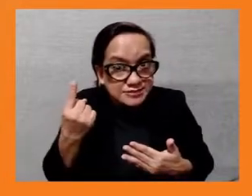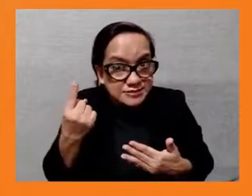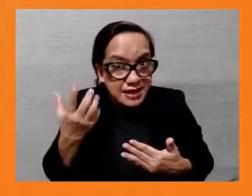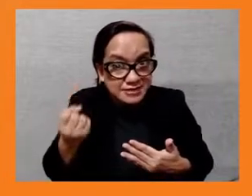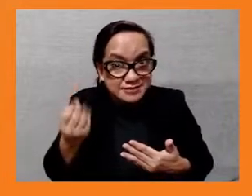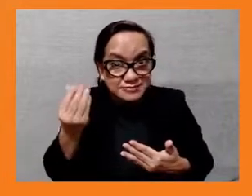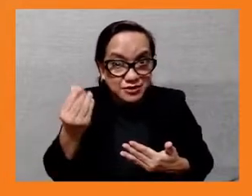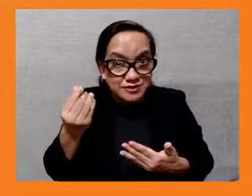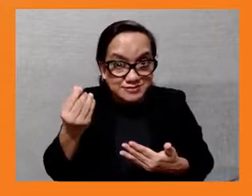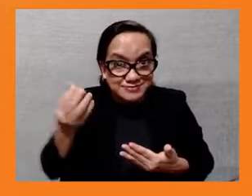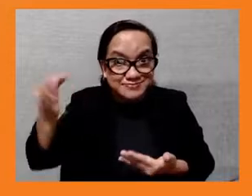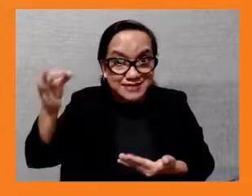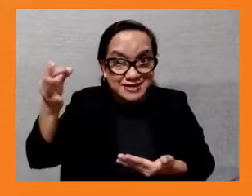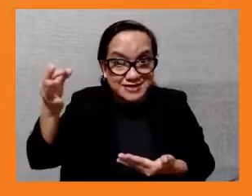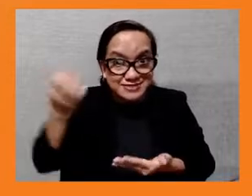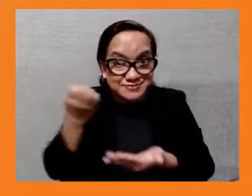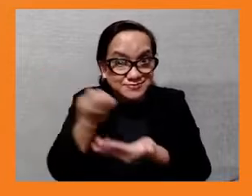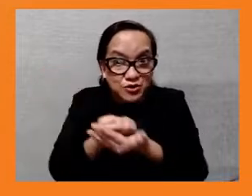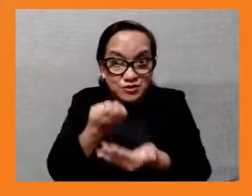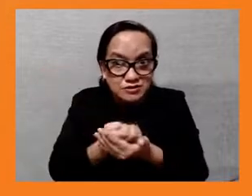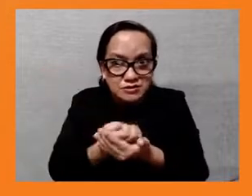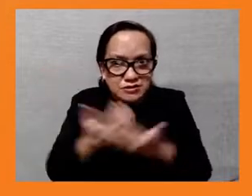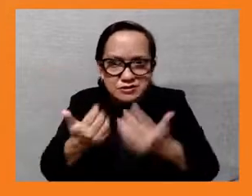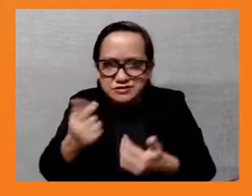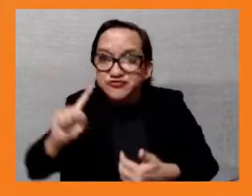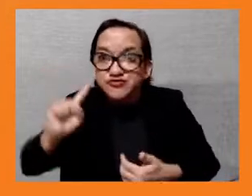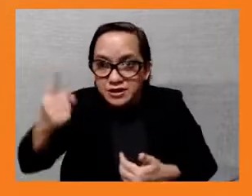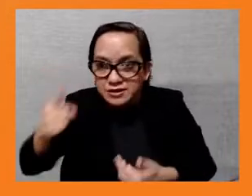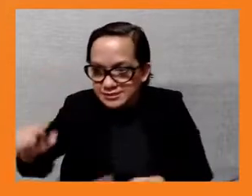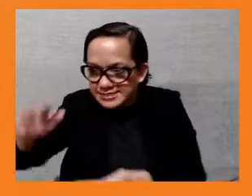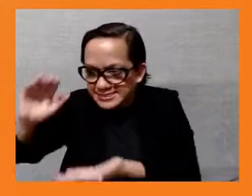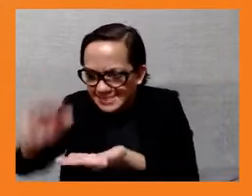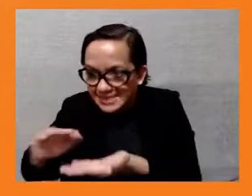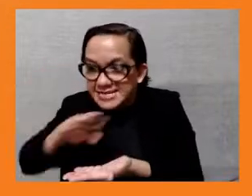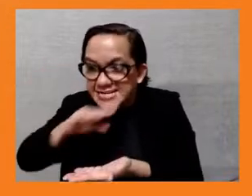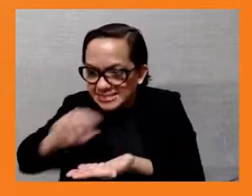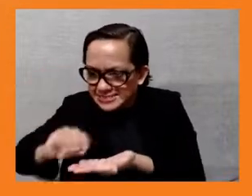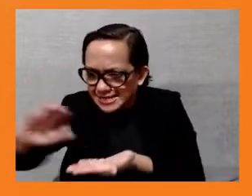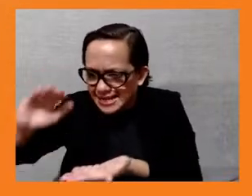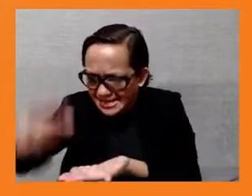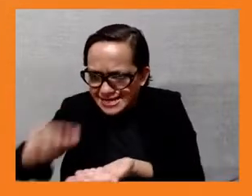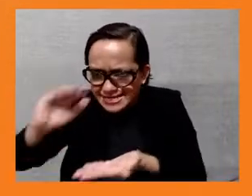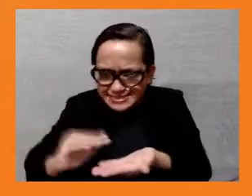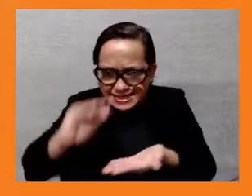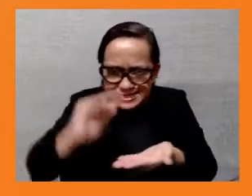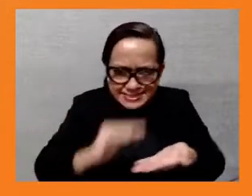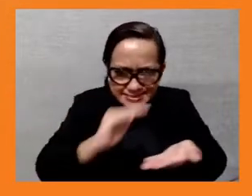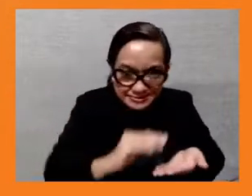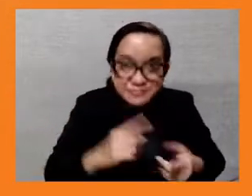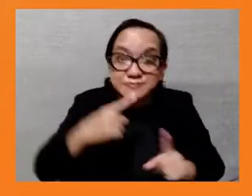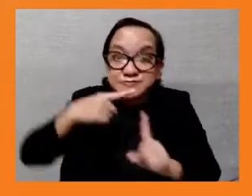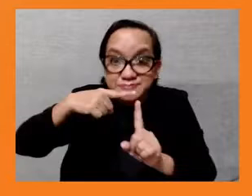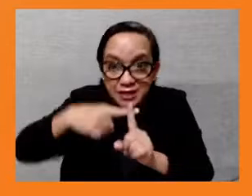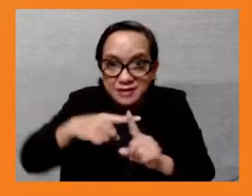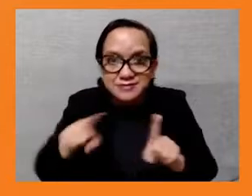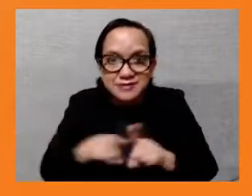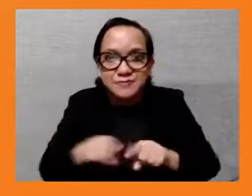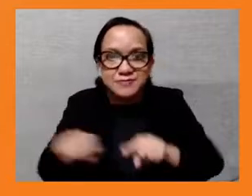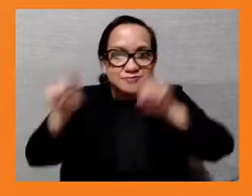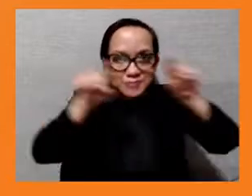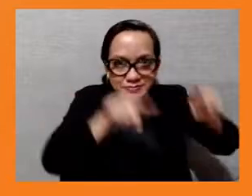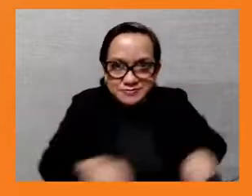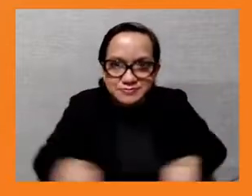come with higher standards. So how can we work effectively in that context? What can we do to help